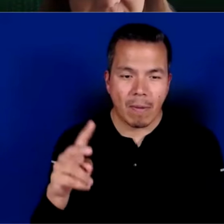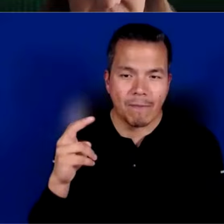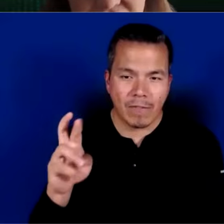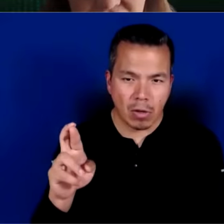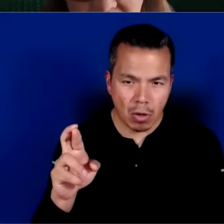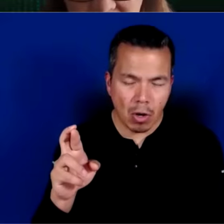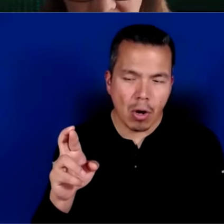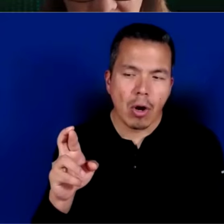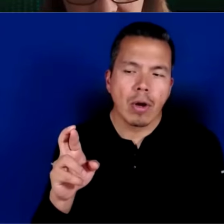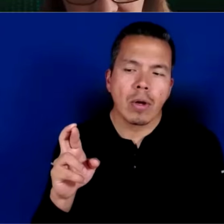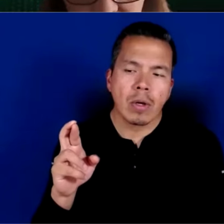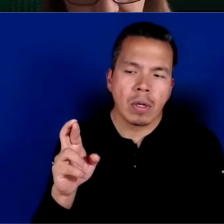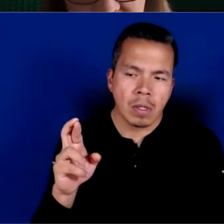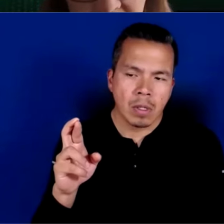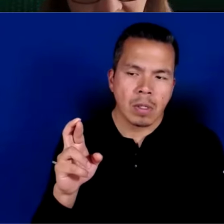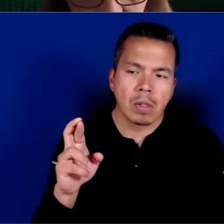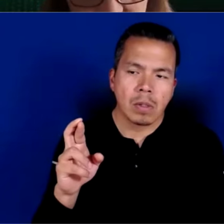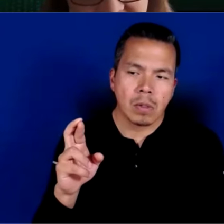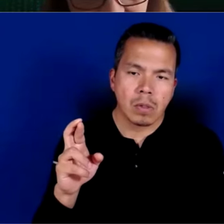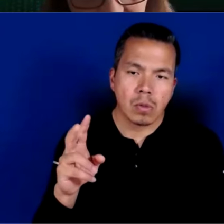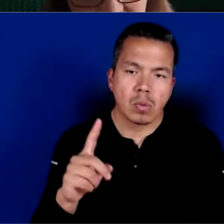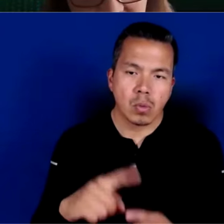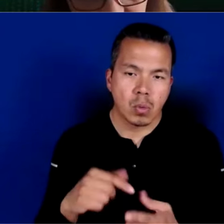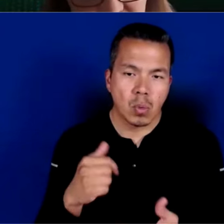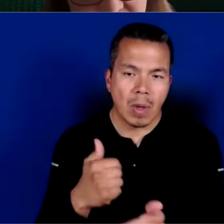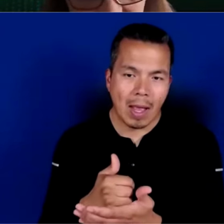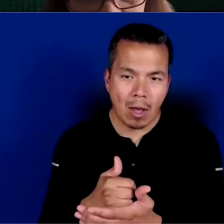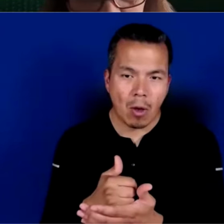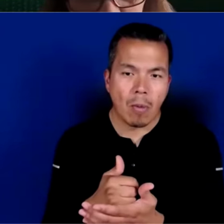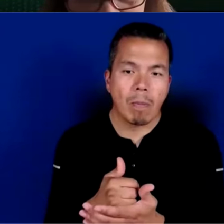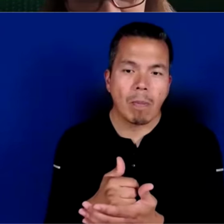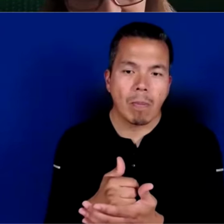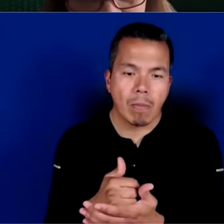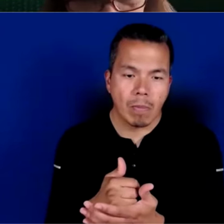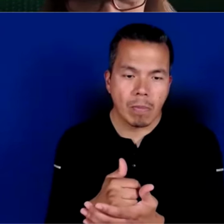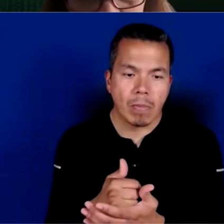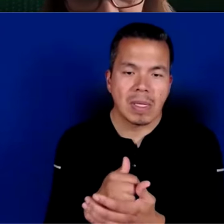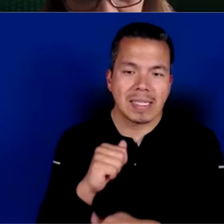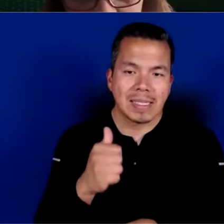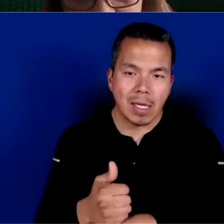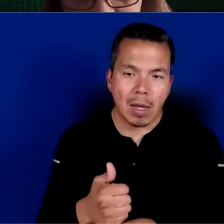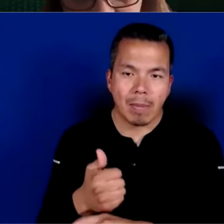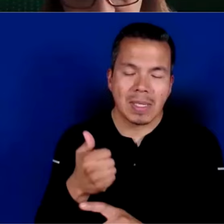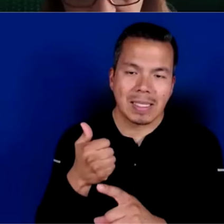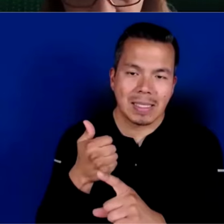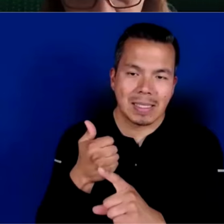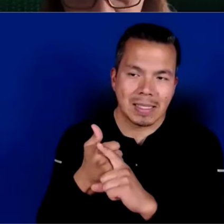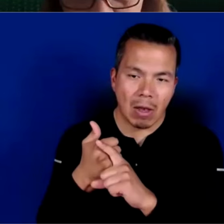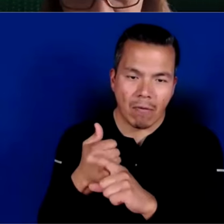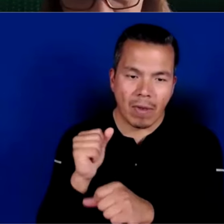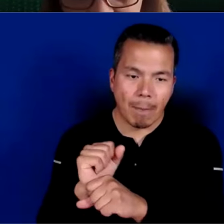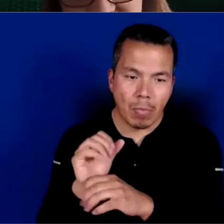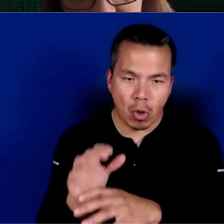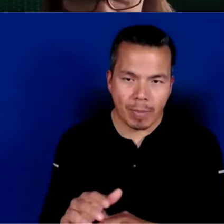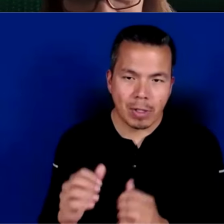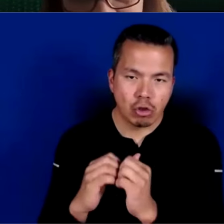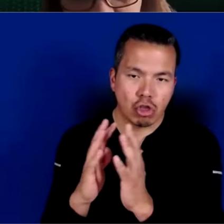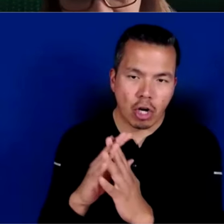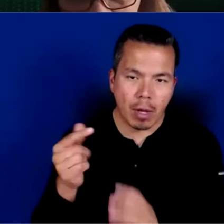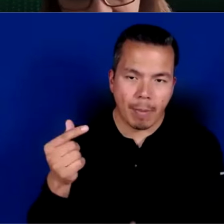vocational rehabilitation, in order to help set them into self-employment as startup grant